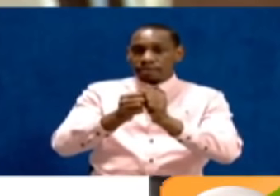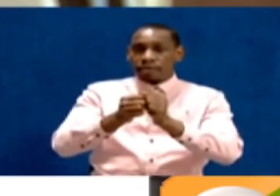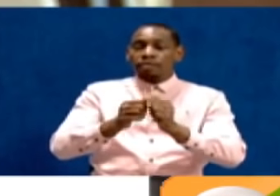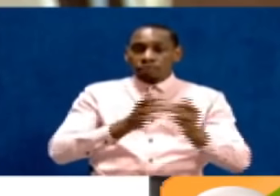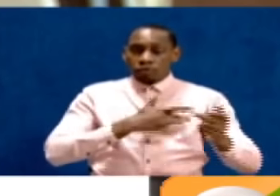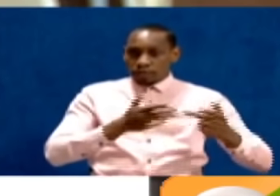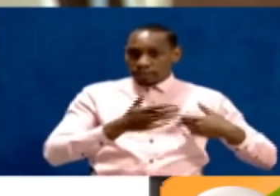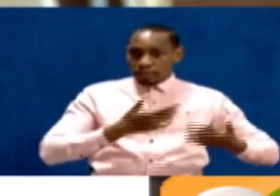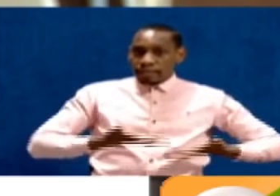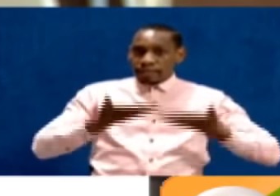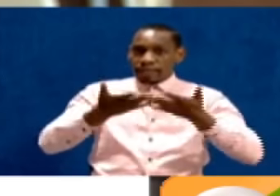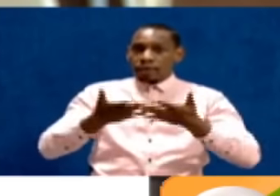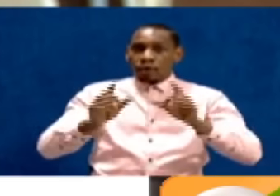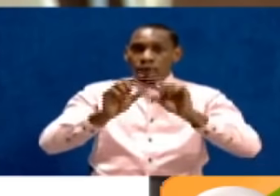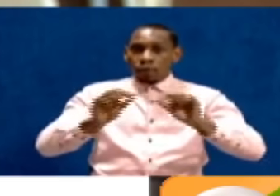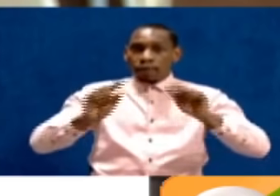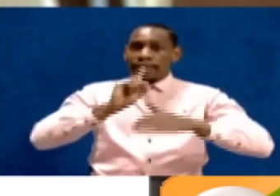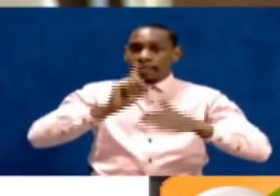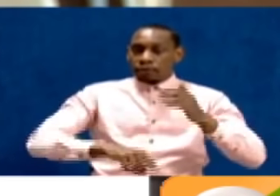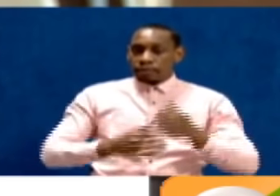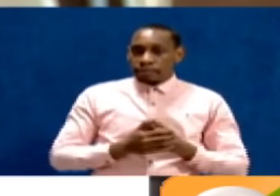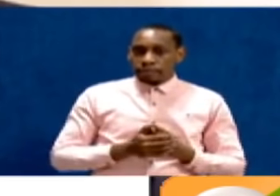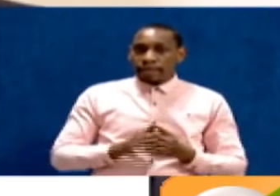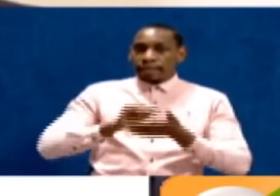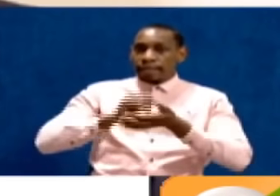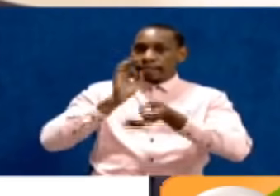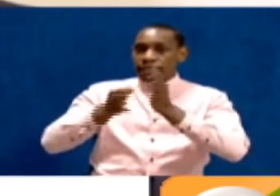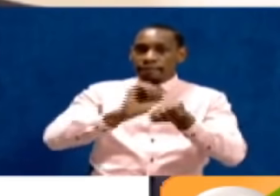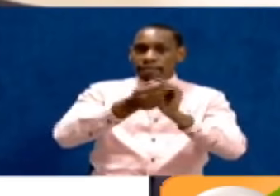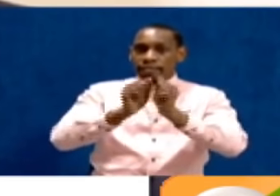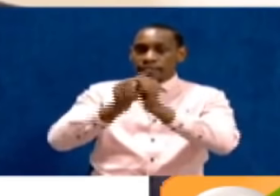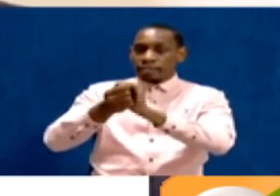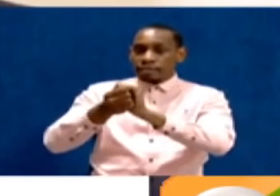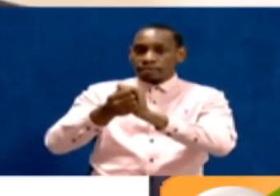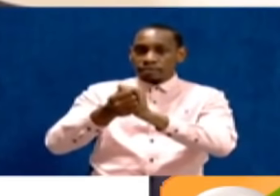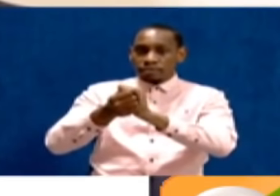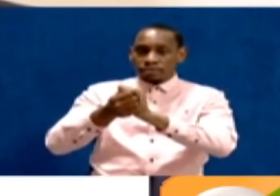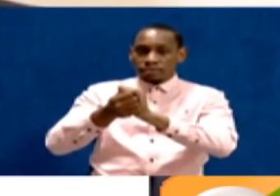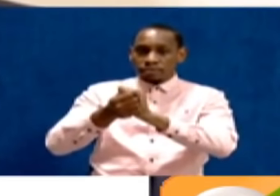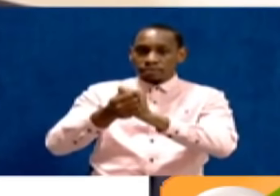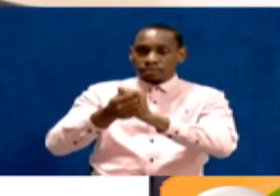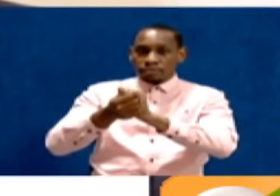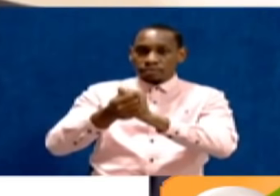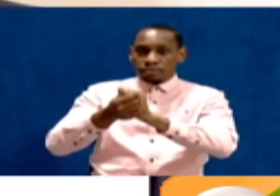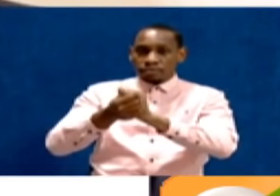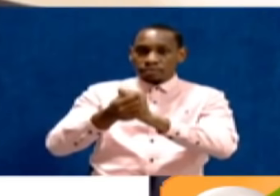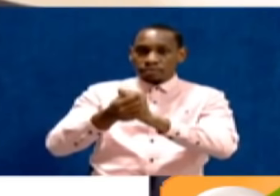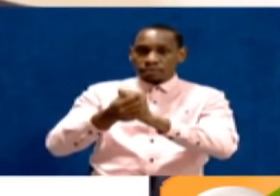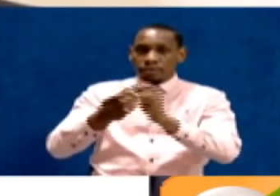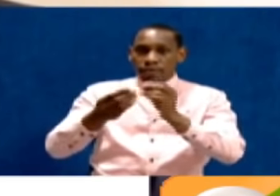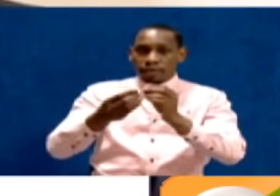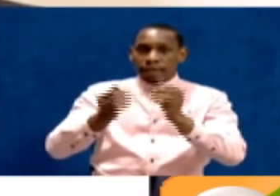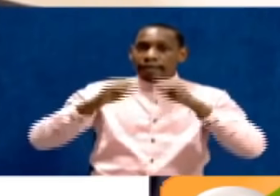raised concerns. And I had said that if these changes are dealt with, then we are good